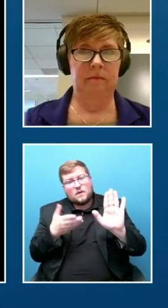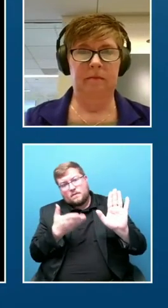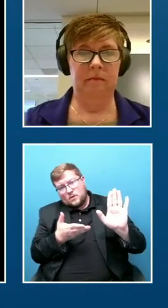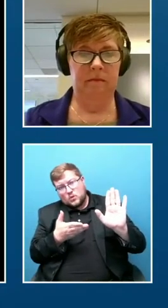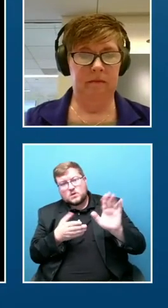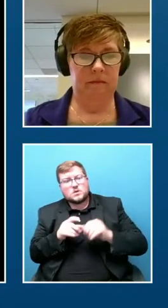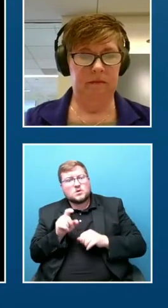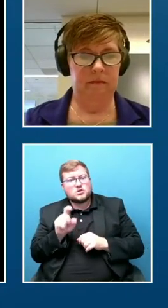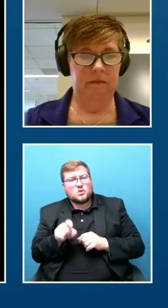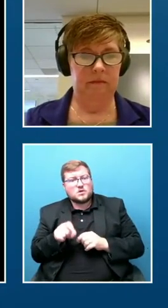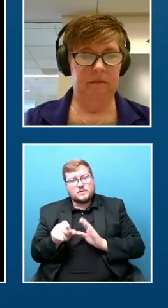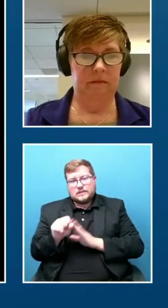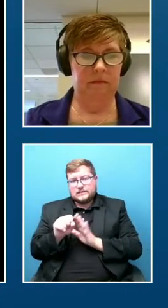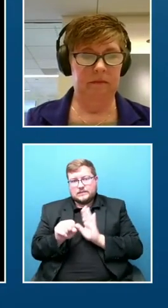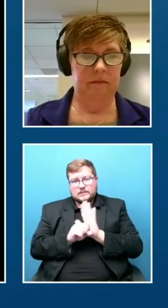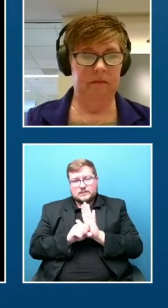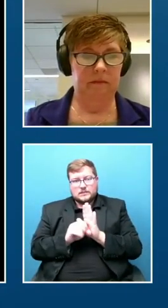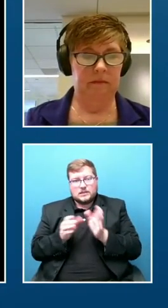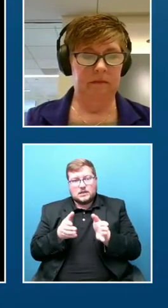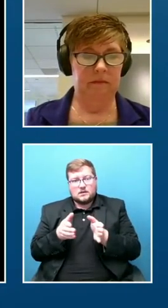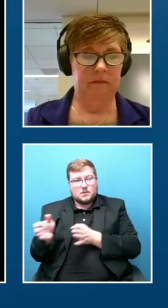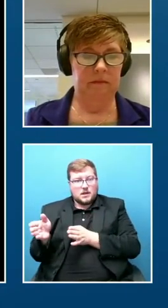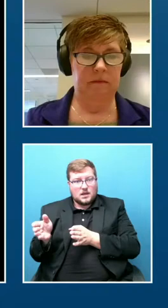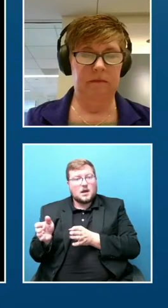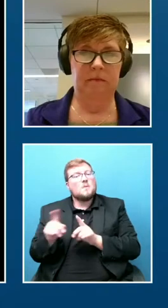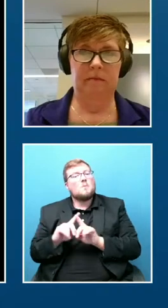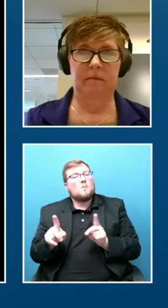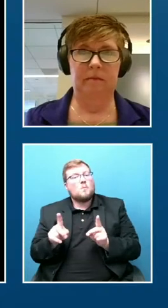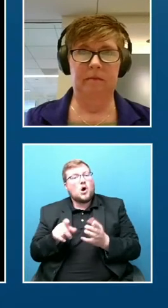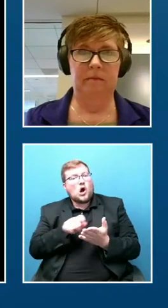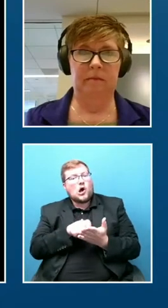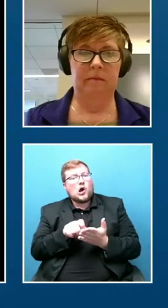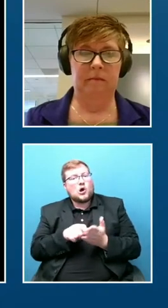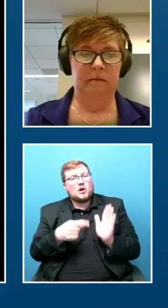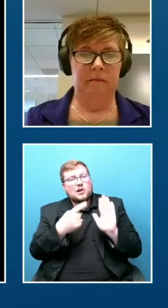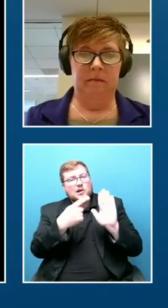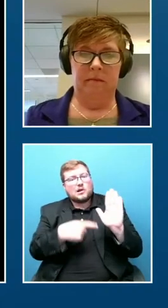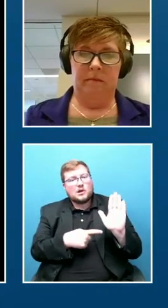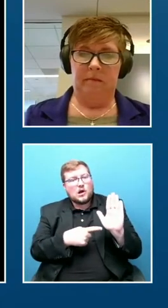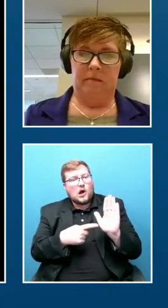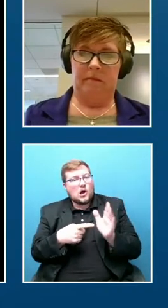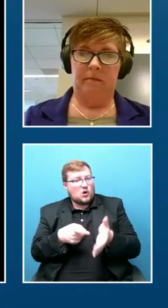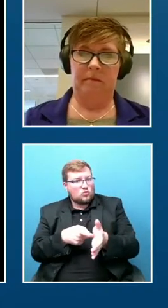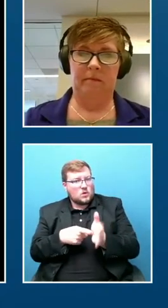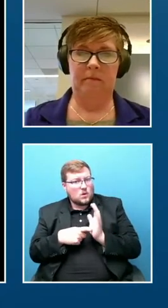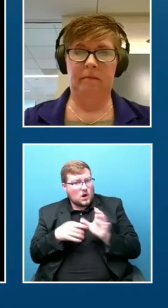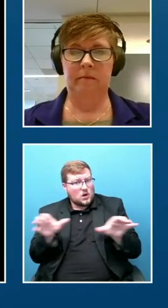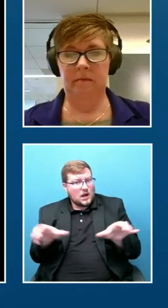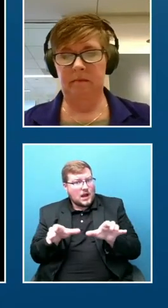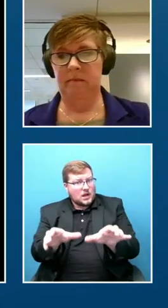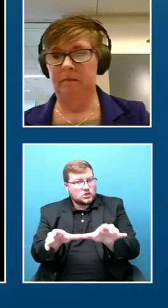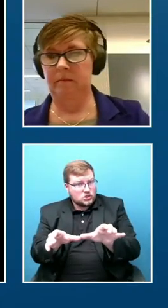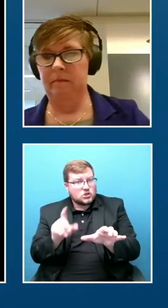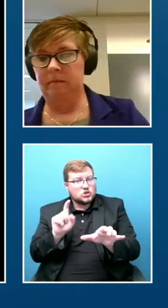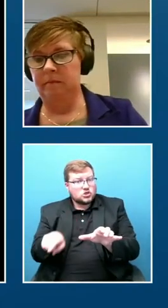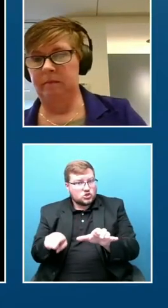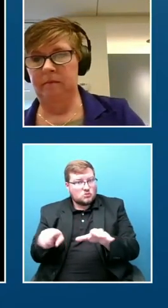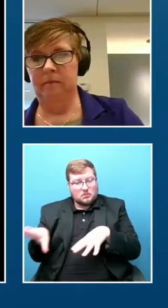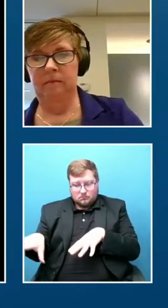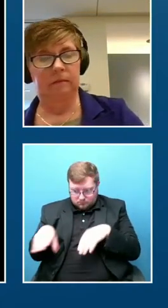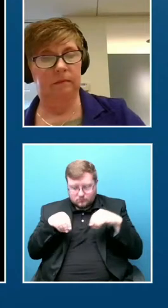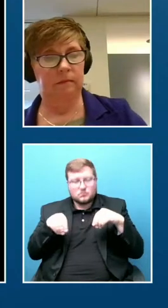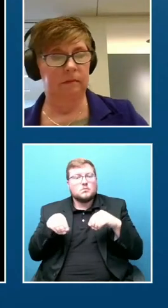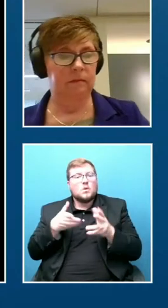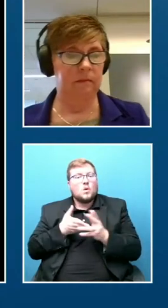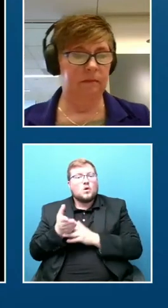the state plan, and note that the actions which were required under that plan to be taken at the organizational meeting regarding